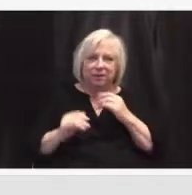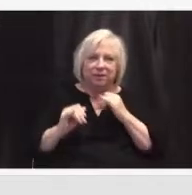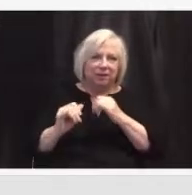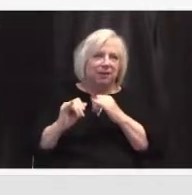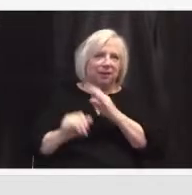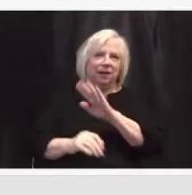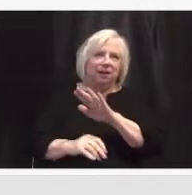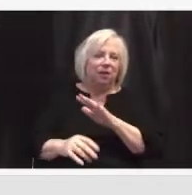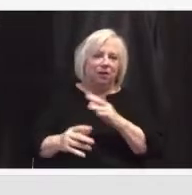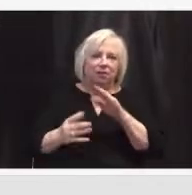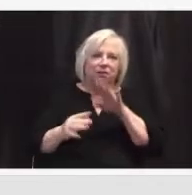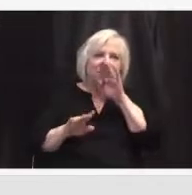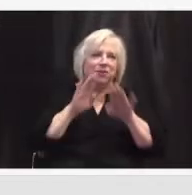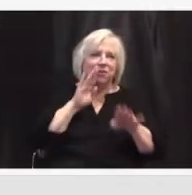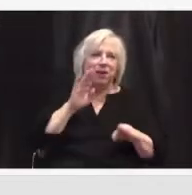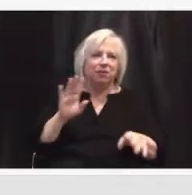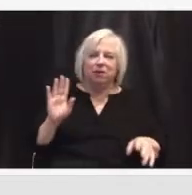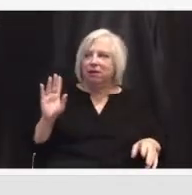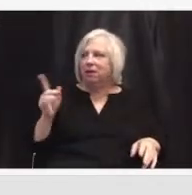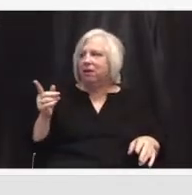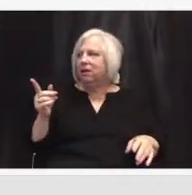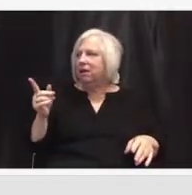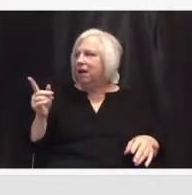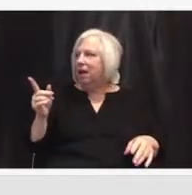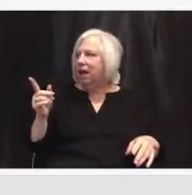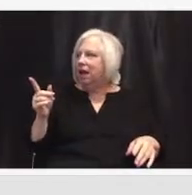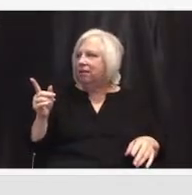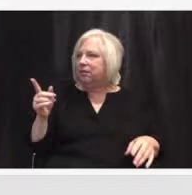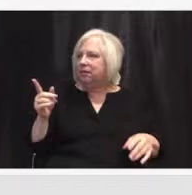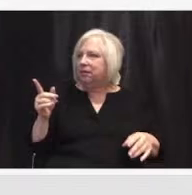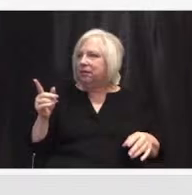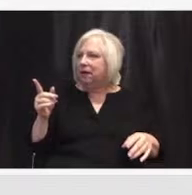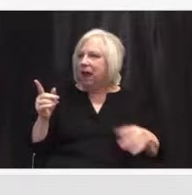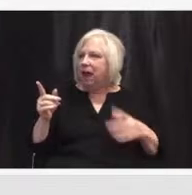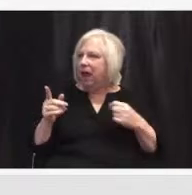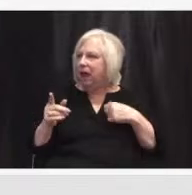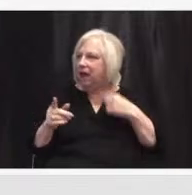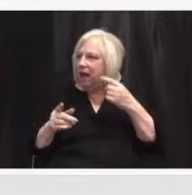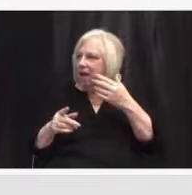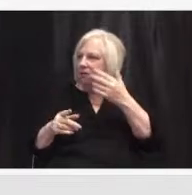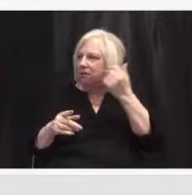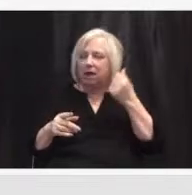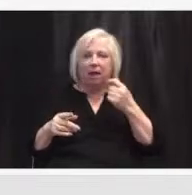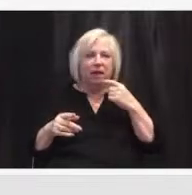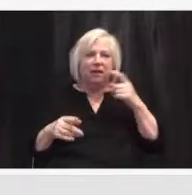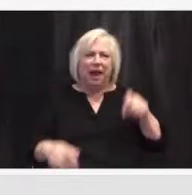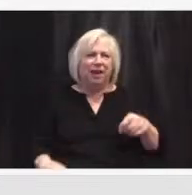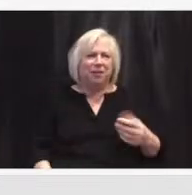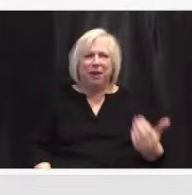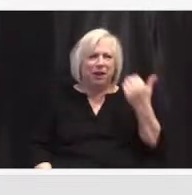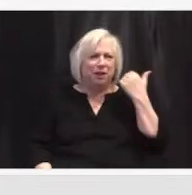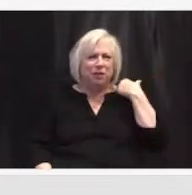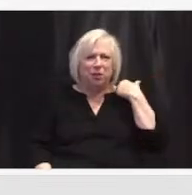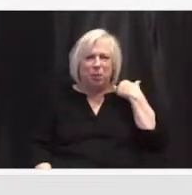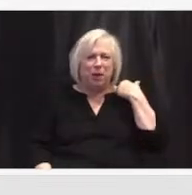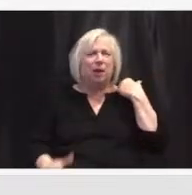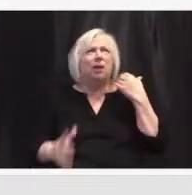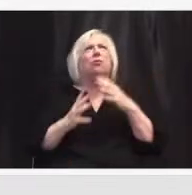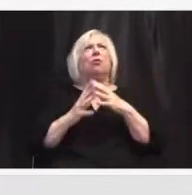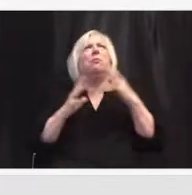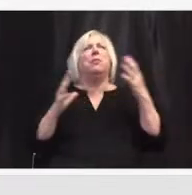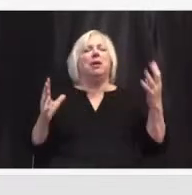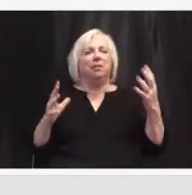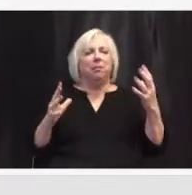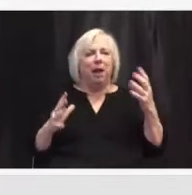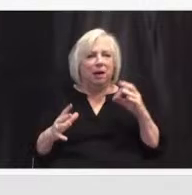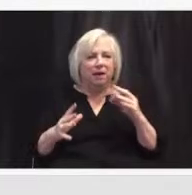your frustrations. No doubt, and I forgot to mention, this has to be consuming a tremendous